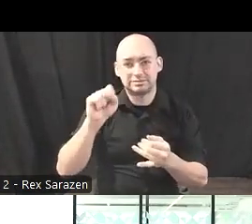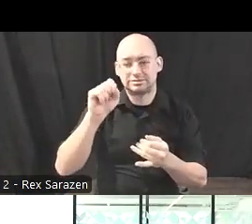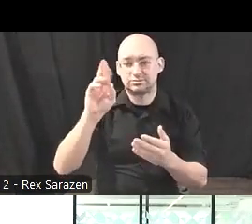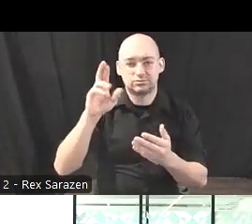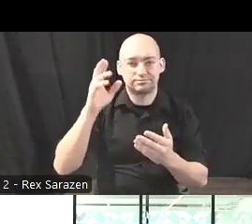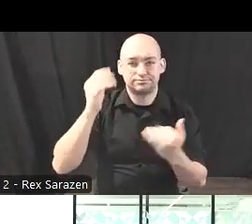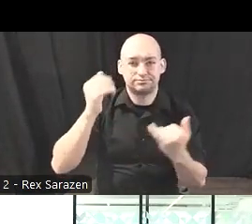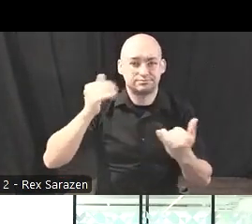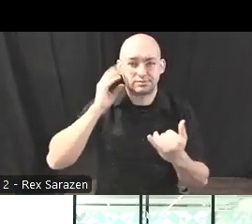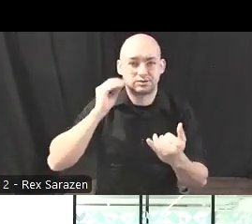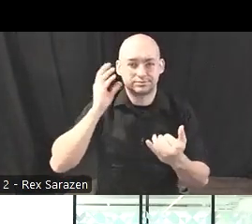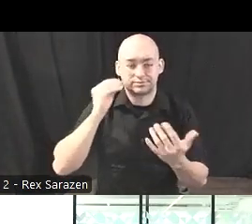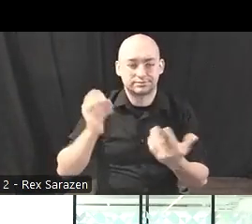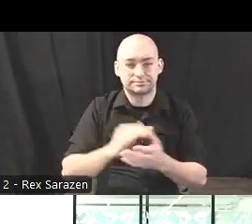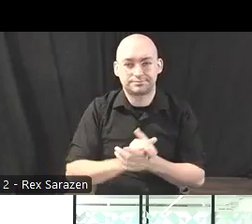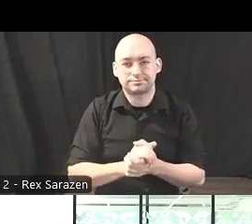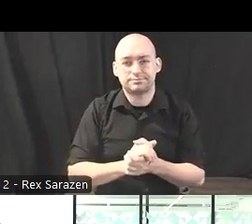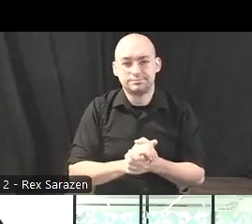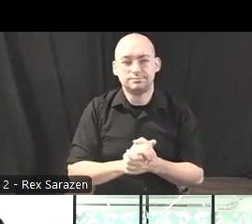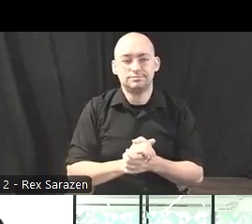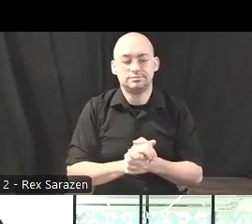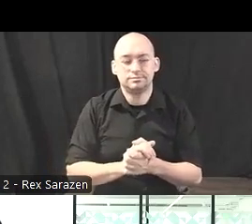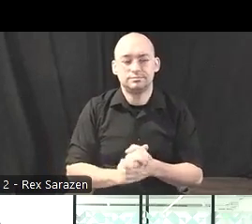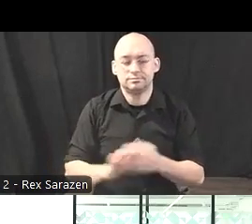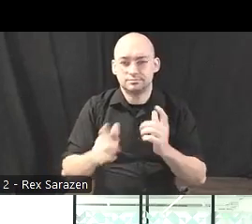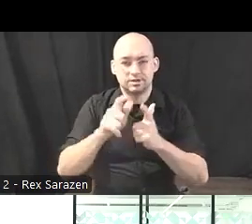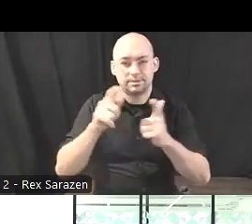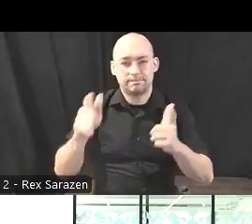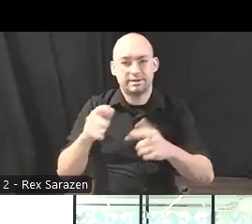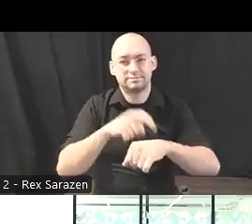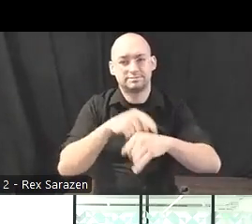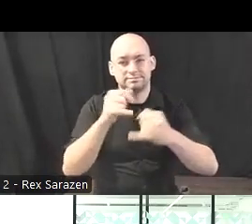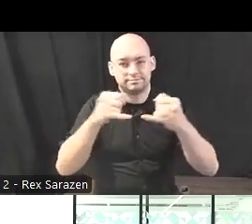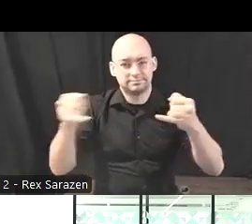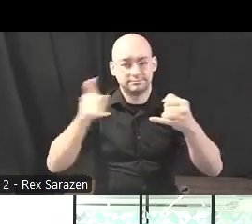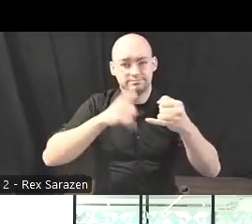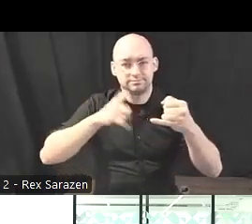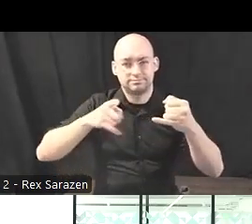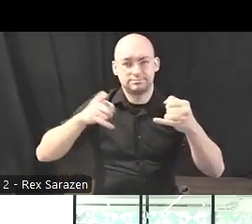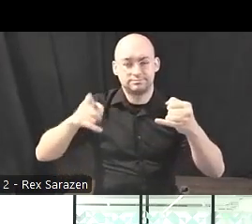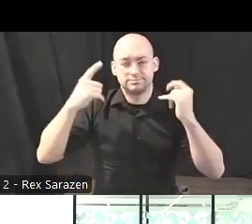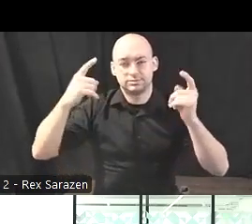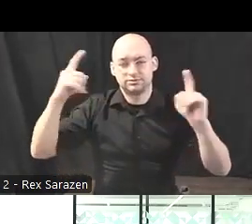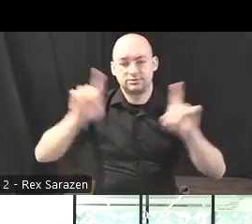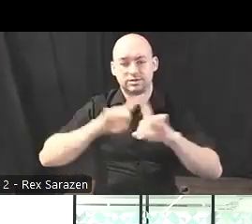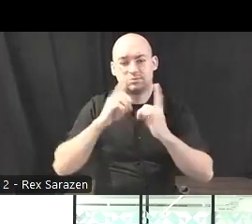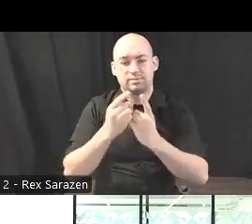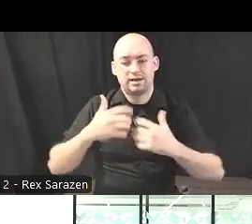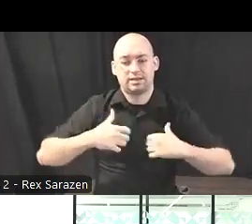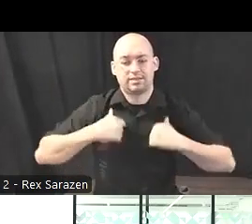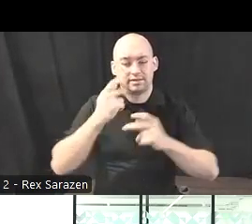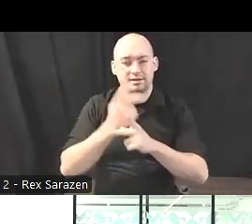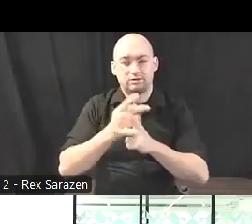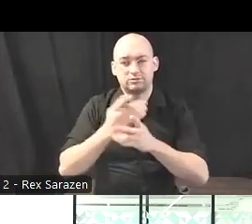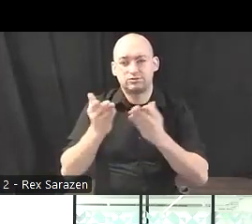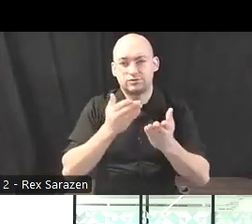homelessness. Huge milestone achieved when the Department of Healthcare Services was able to